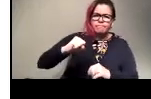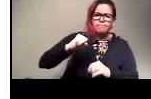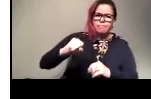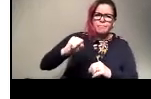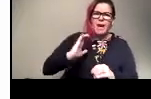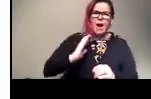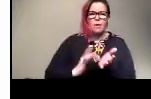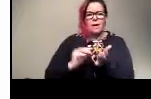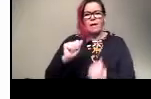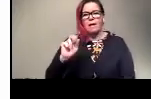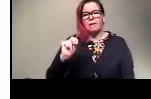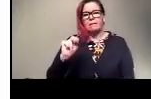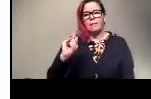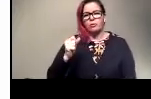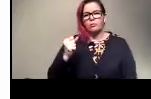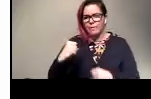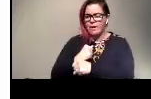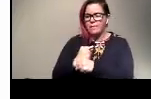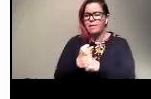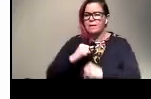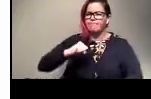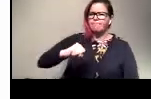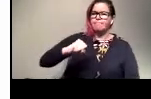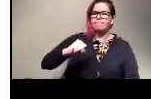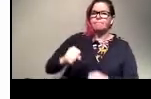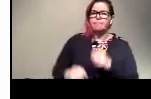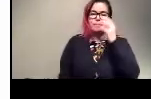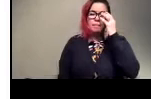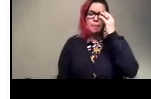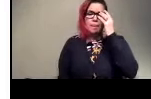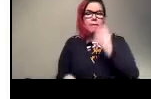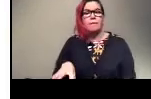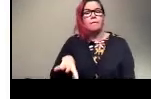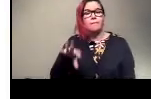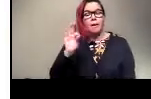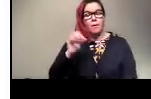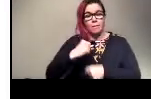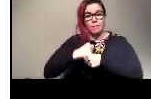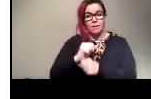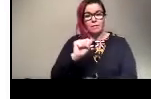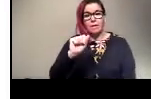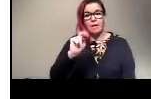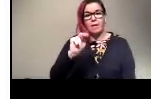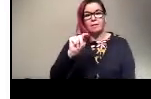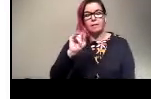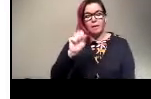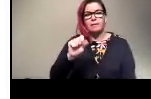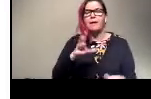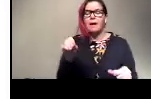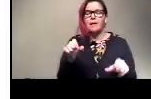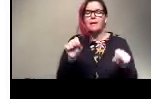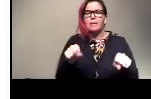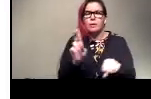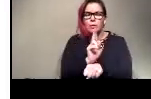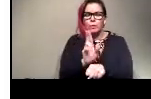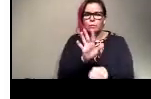to combat them. Our discovery of the production of antibiotics and the ability to use microbes in our world to